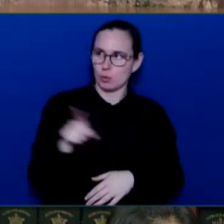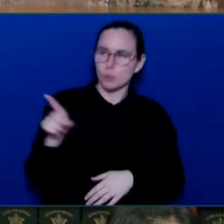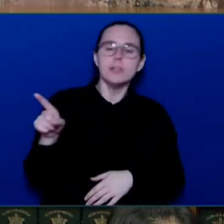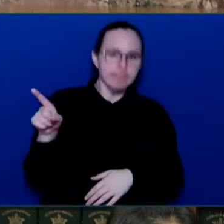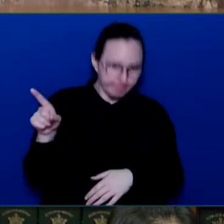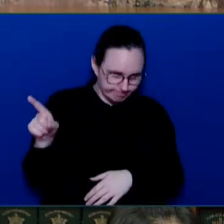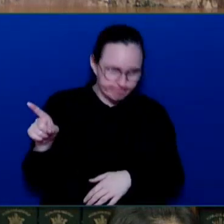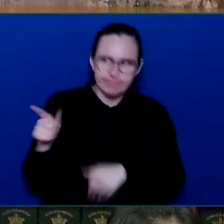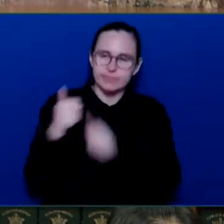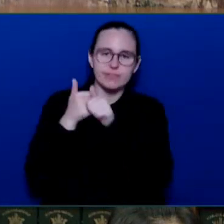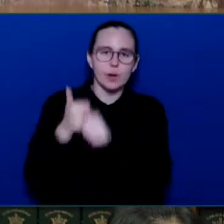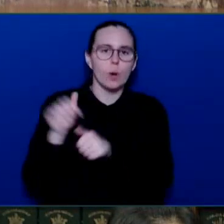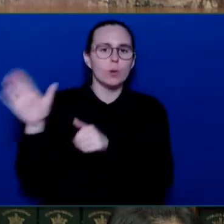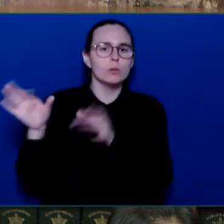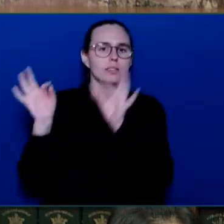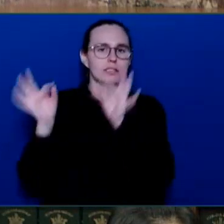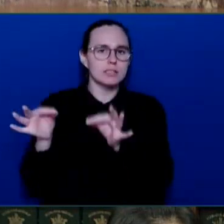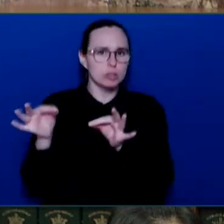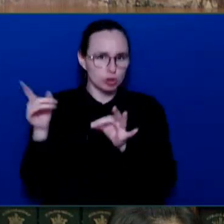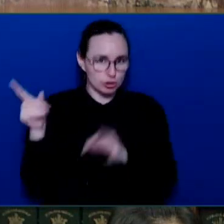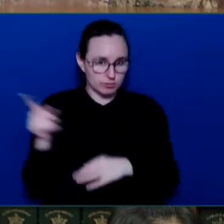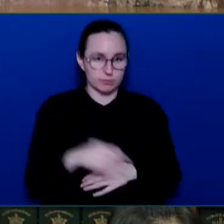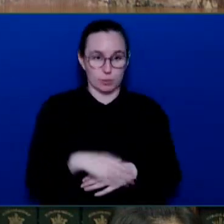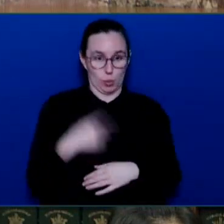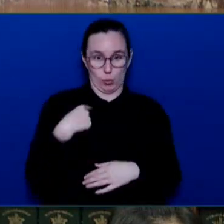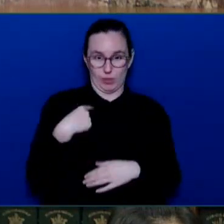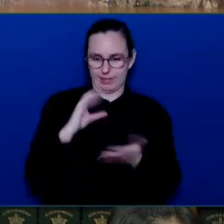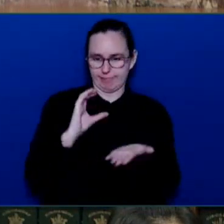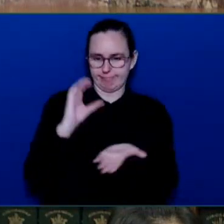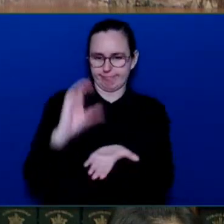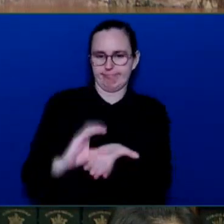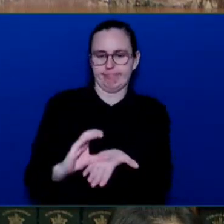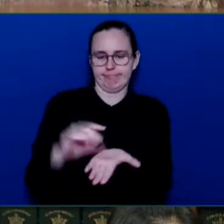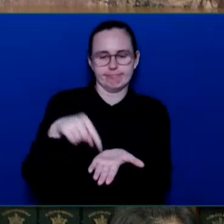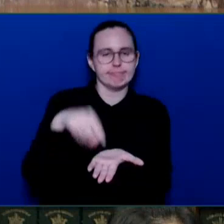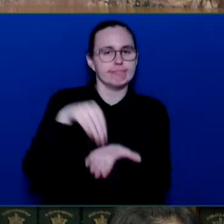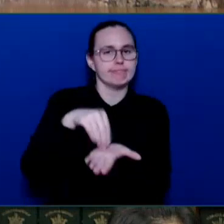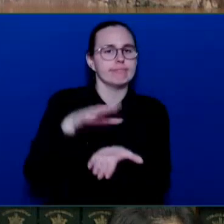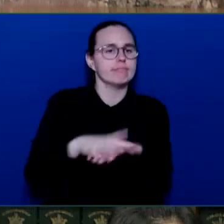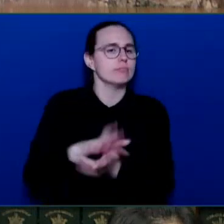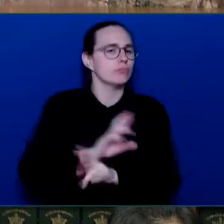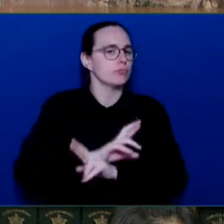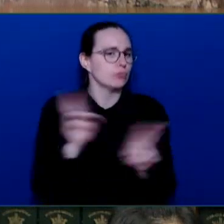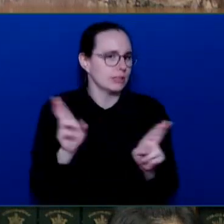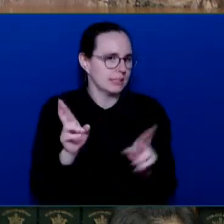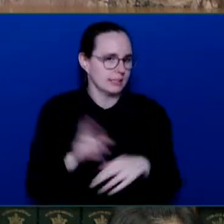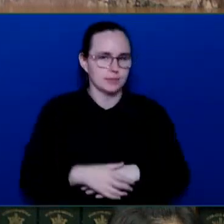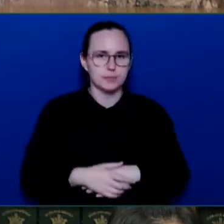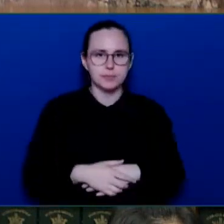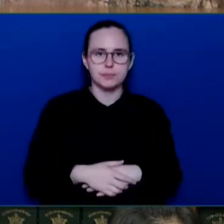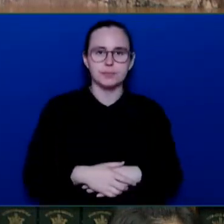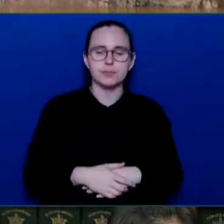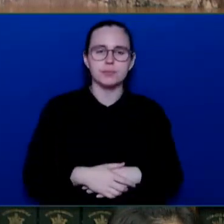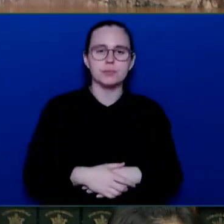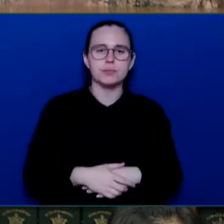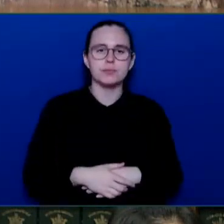court injunctions. And so the amount of money that will be spent will be dependent on the amount of activity that they have to deal